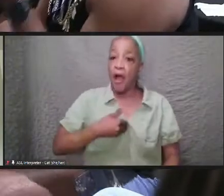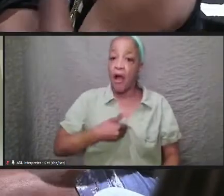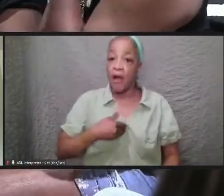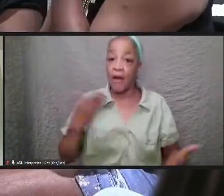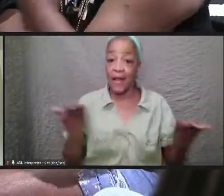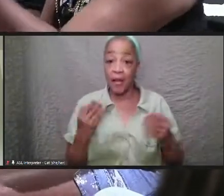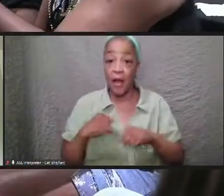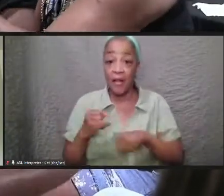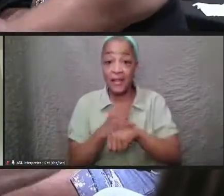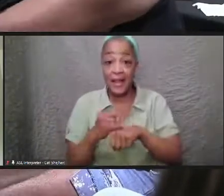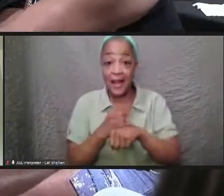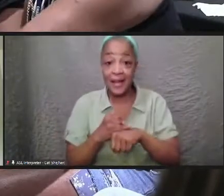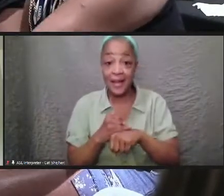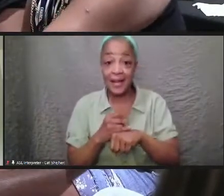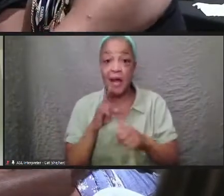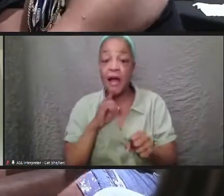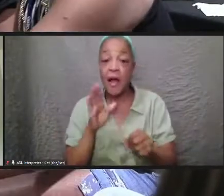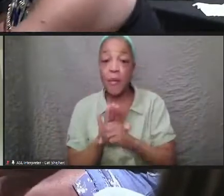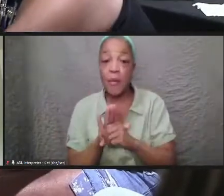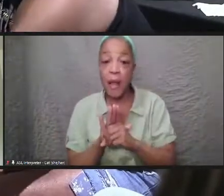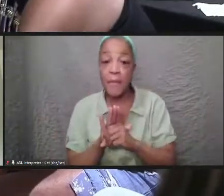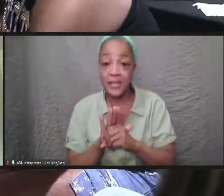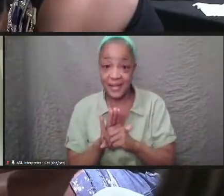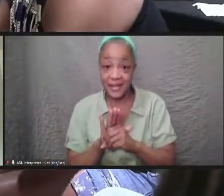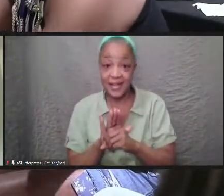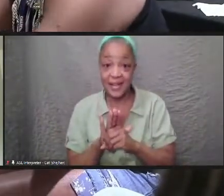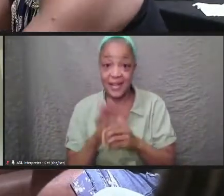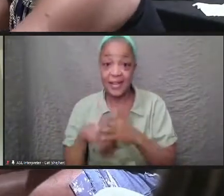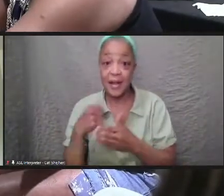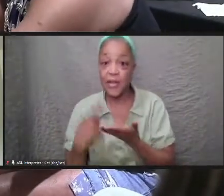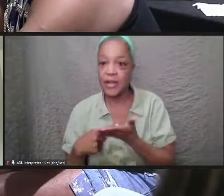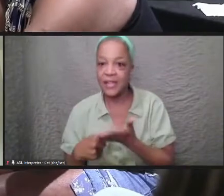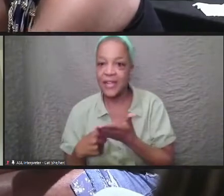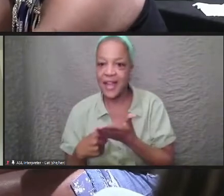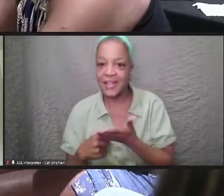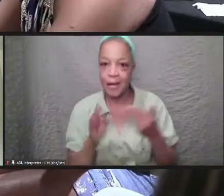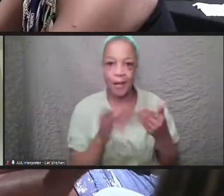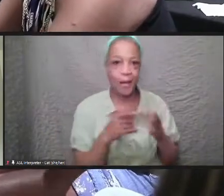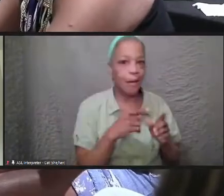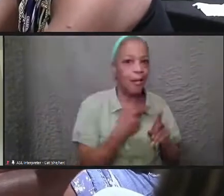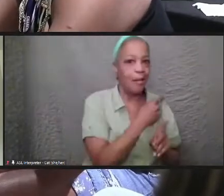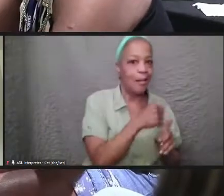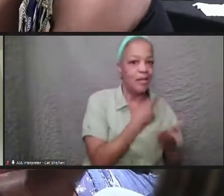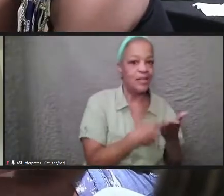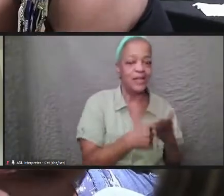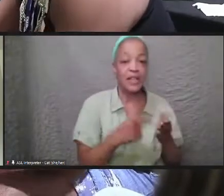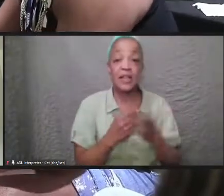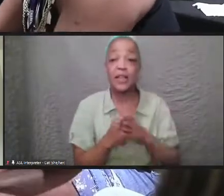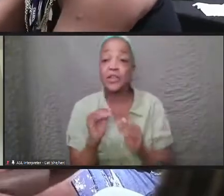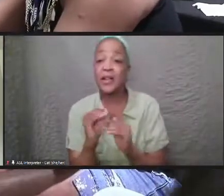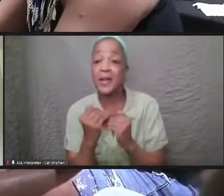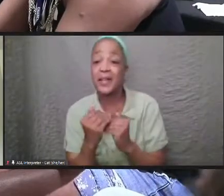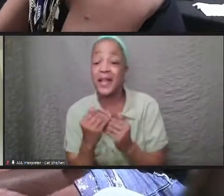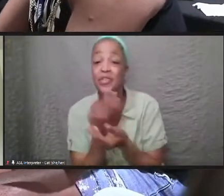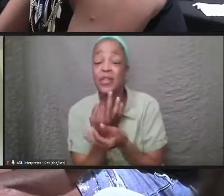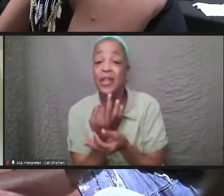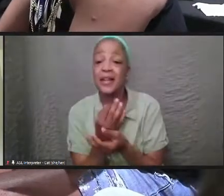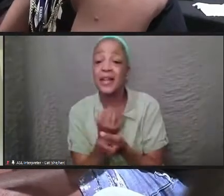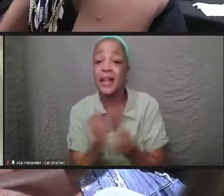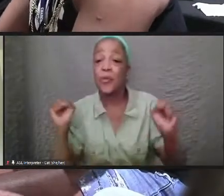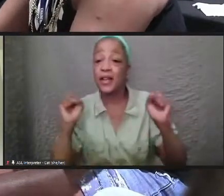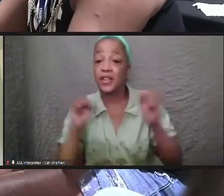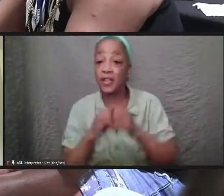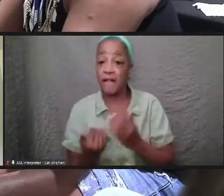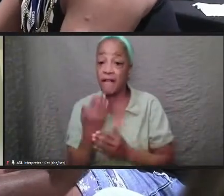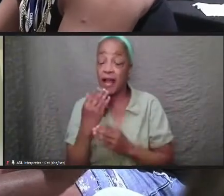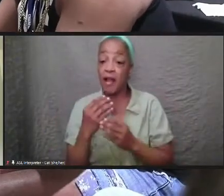island. That promises, this is another conversation. There is a limitation to that liberation of Fire Island, but the